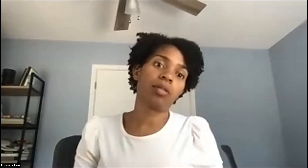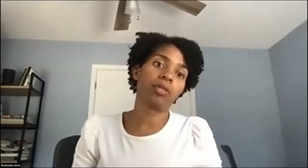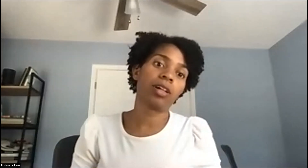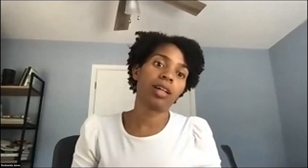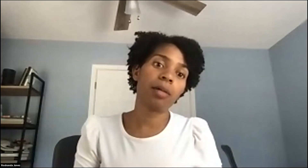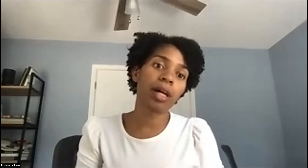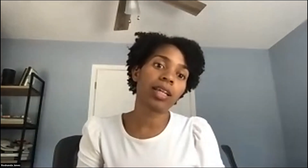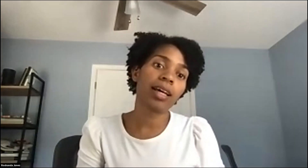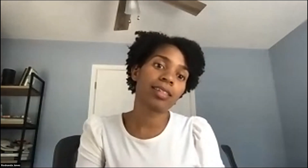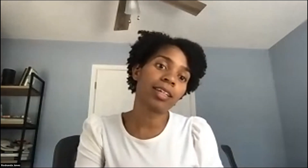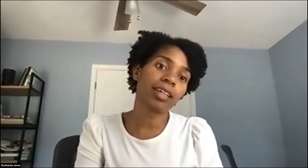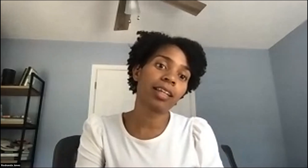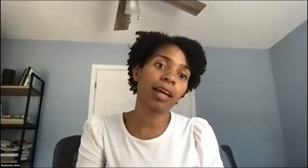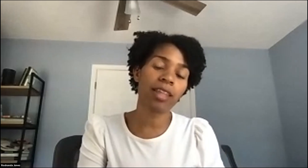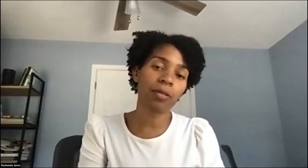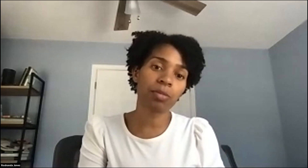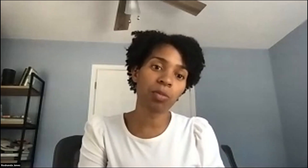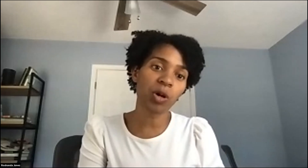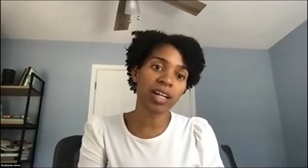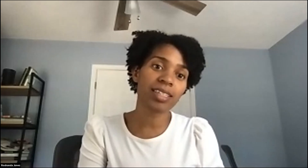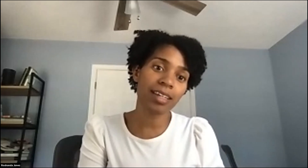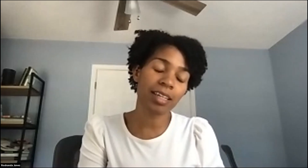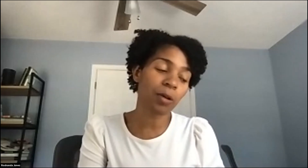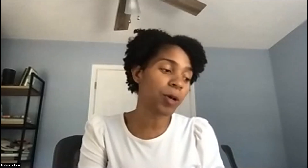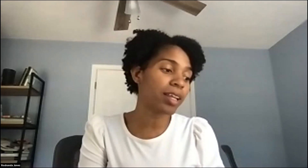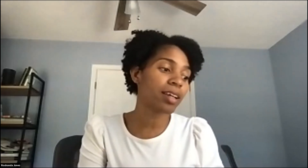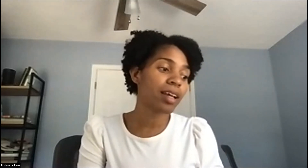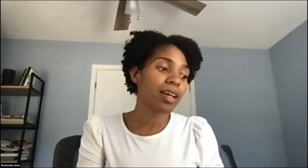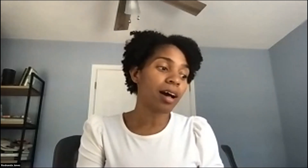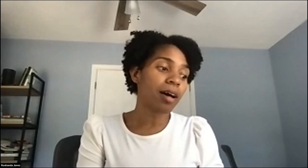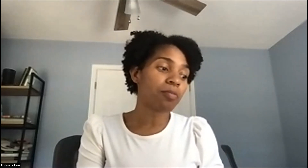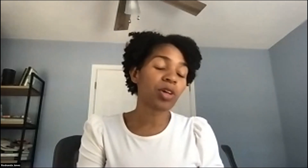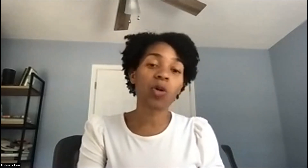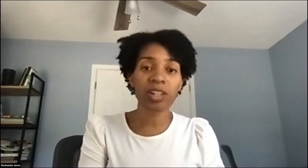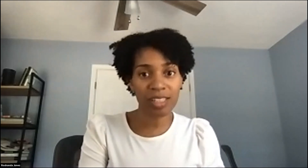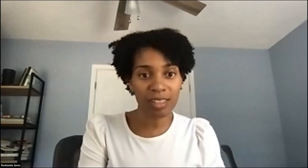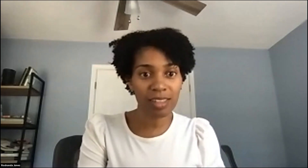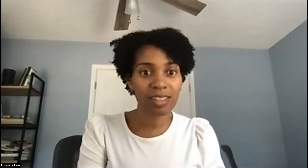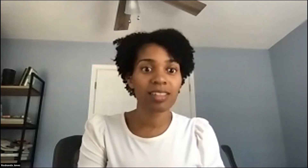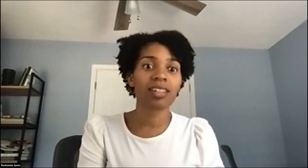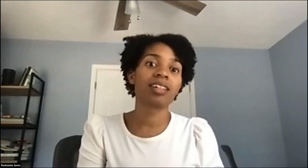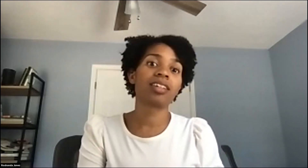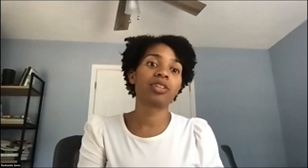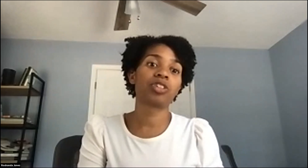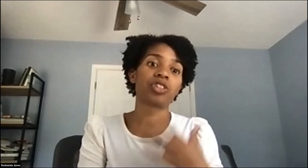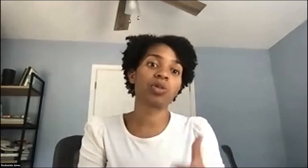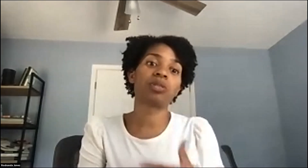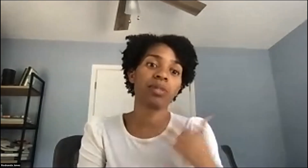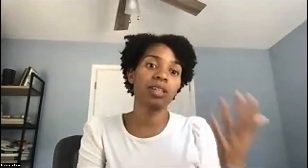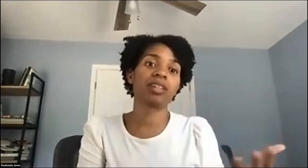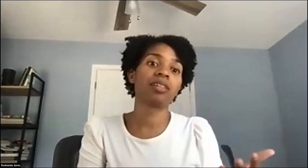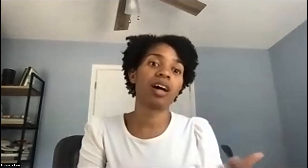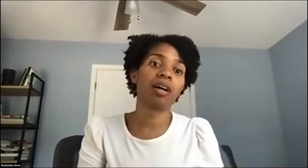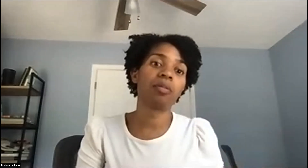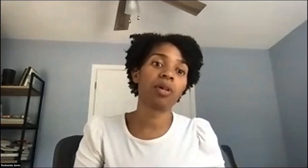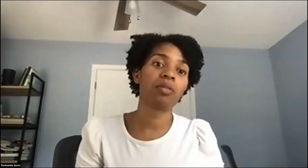towards MLST, like why that would be more enticing when the core genes show to